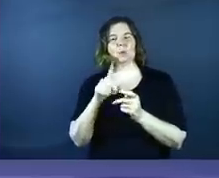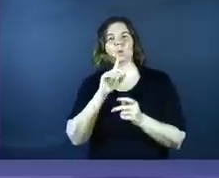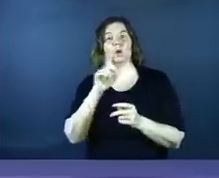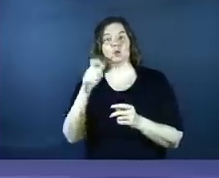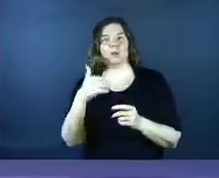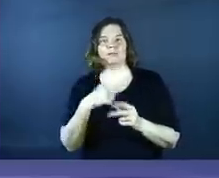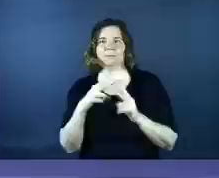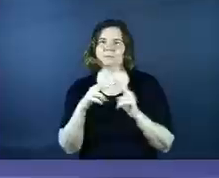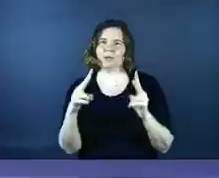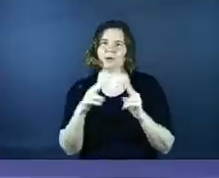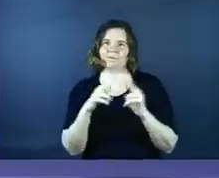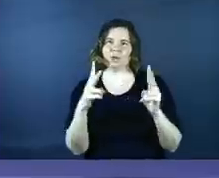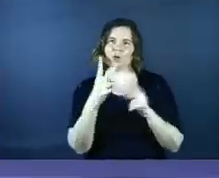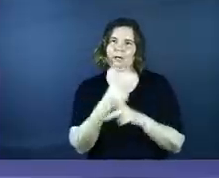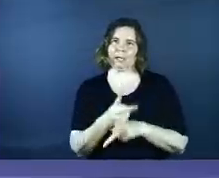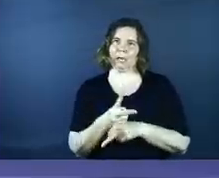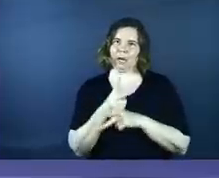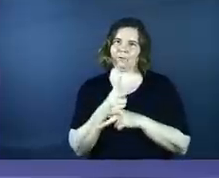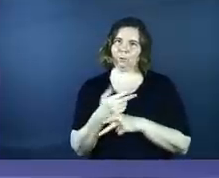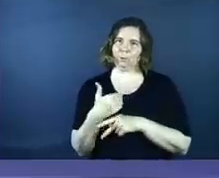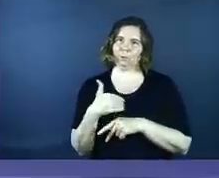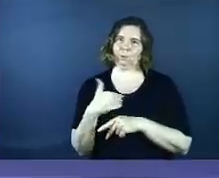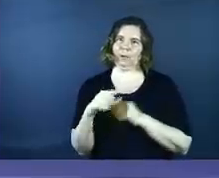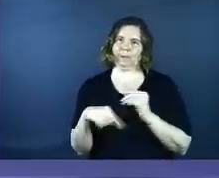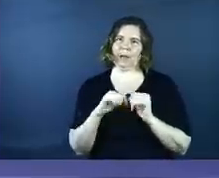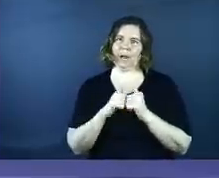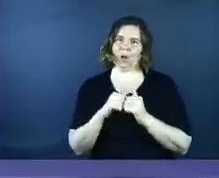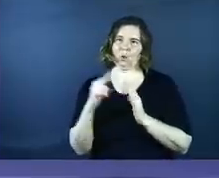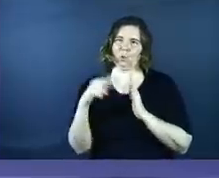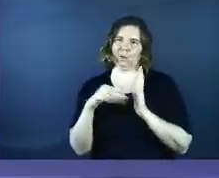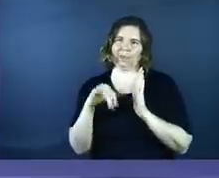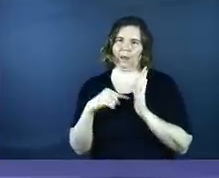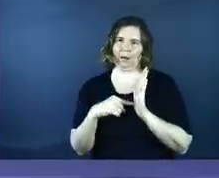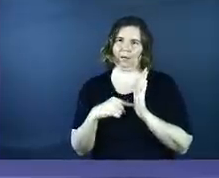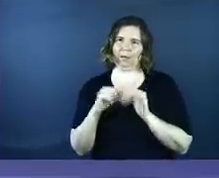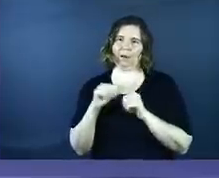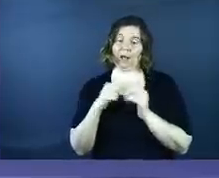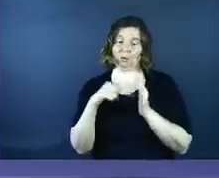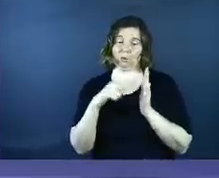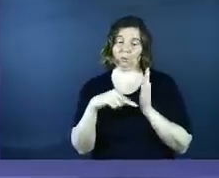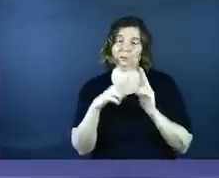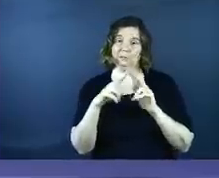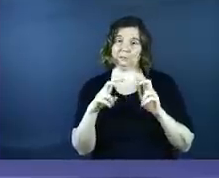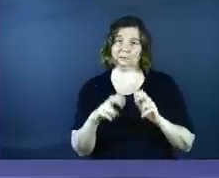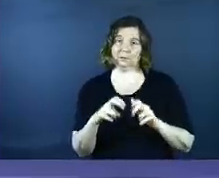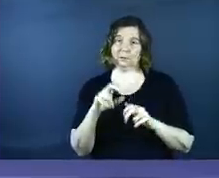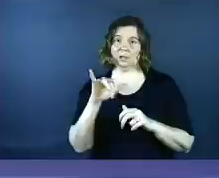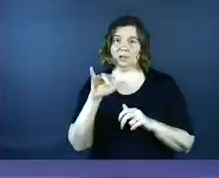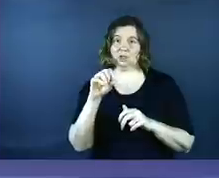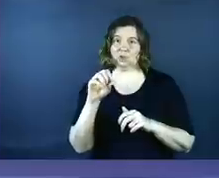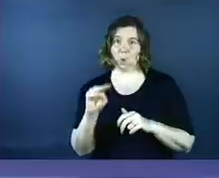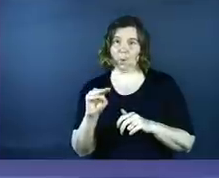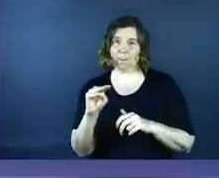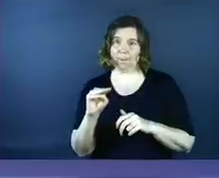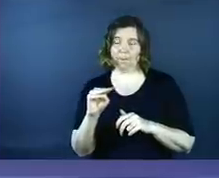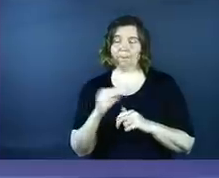got to be very, very careful about how you read it and about how you read the yom right